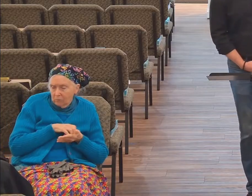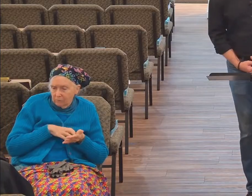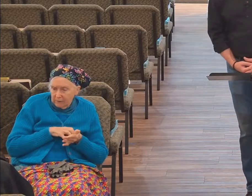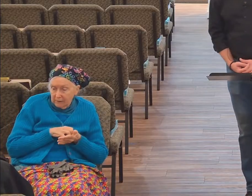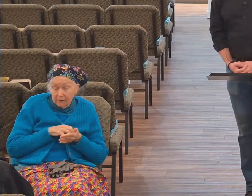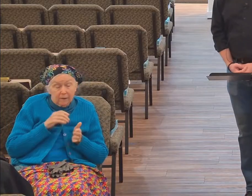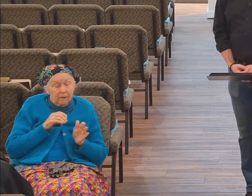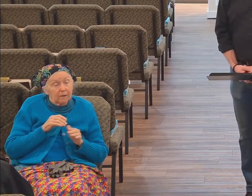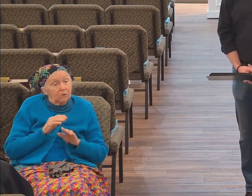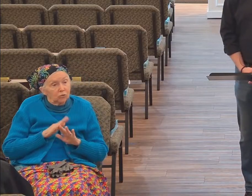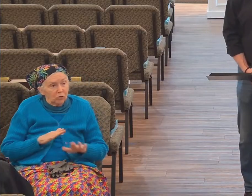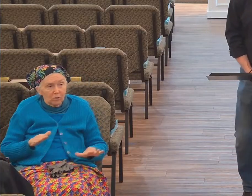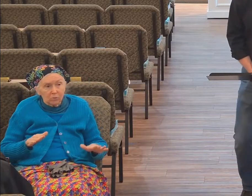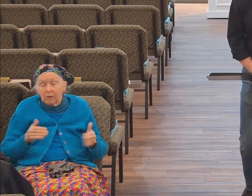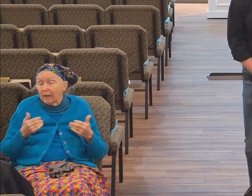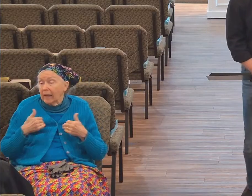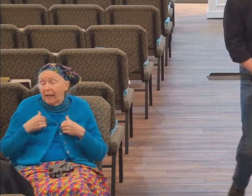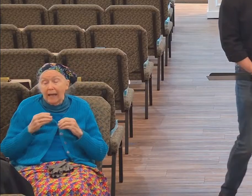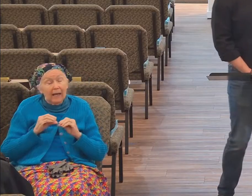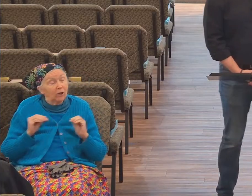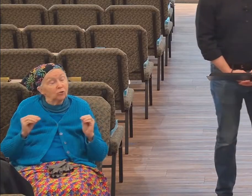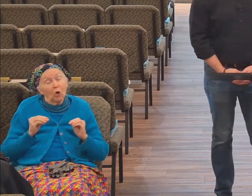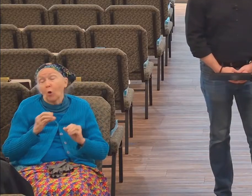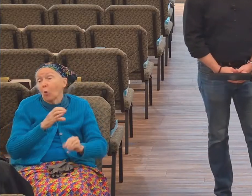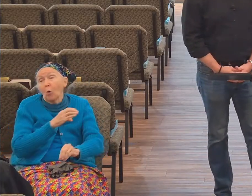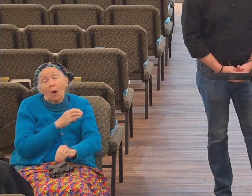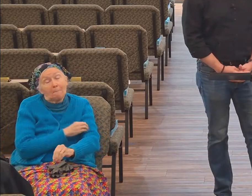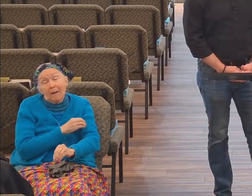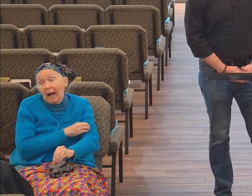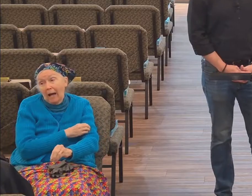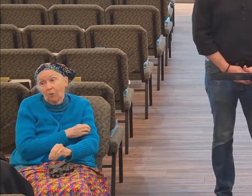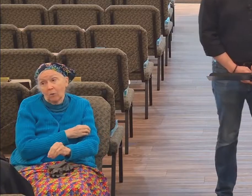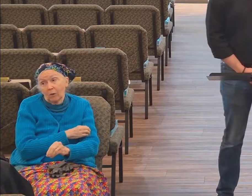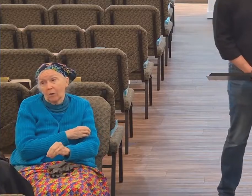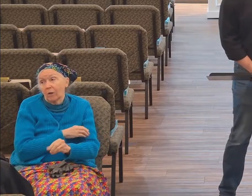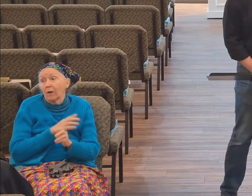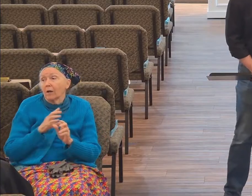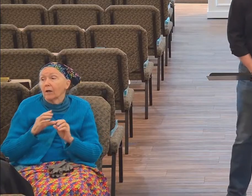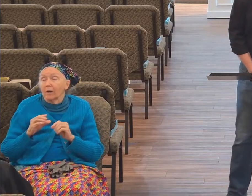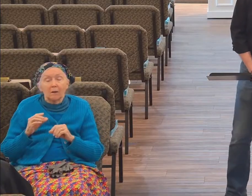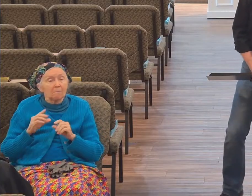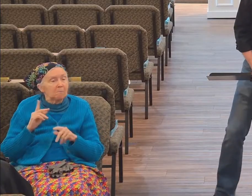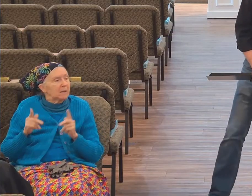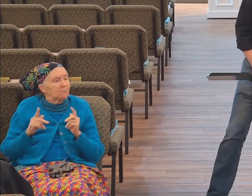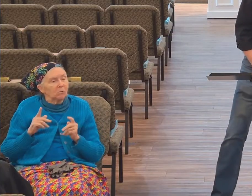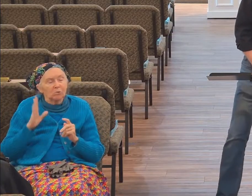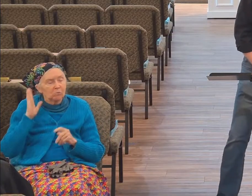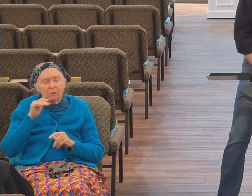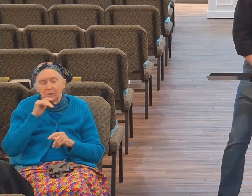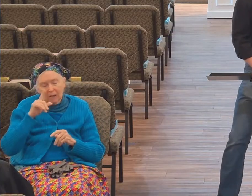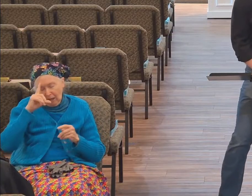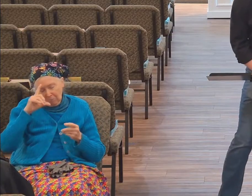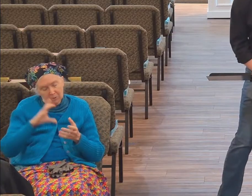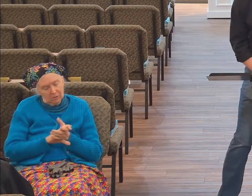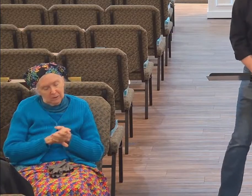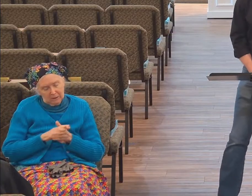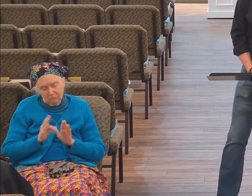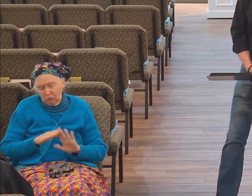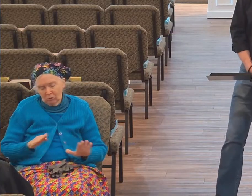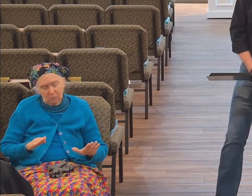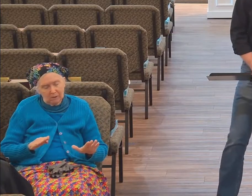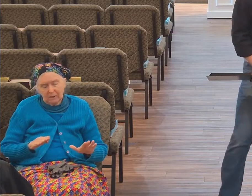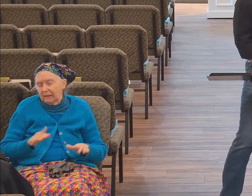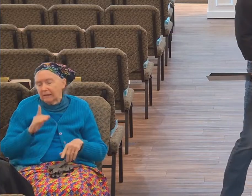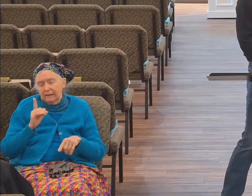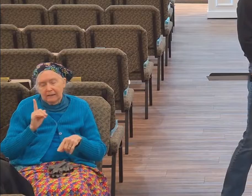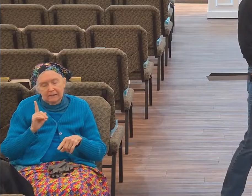Children had no social power whatsoever. No credibility whatsoever, okay? No legal standing.